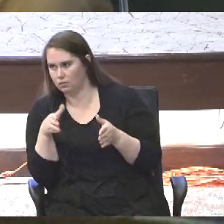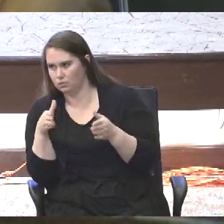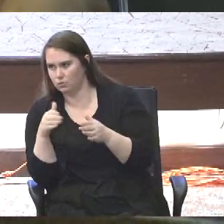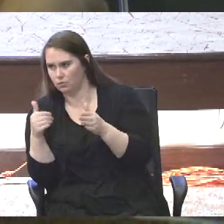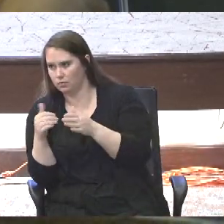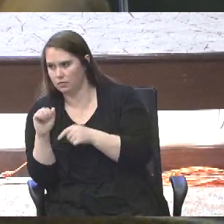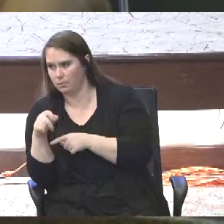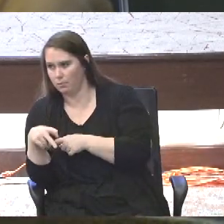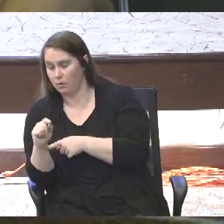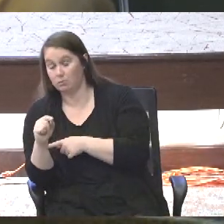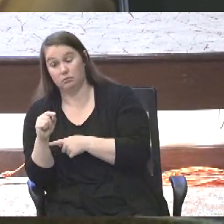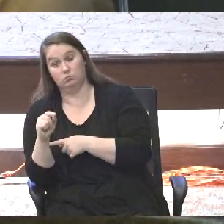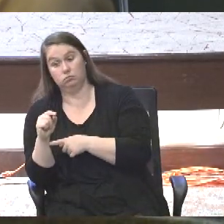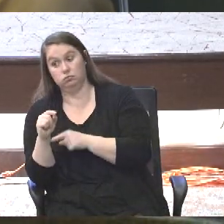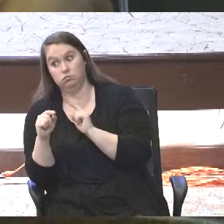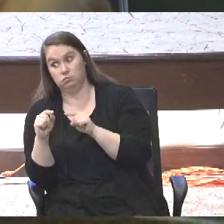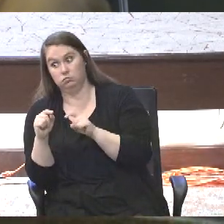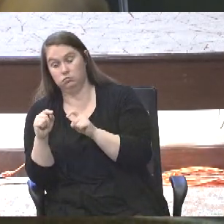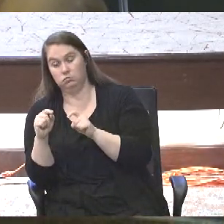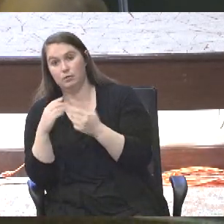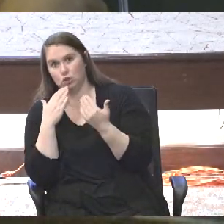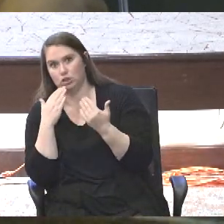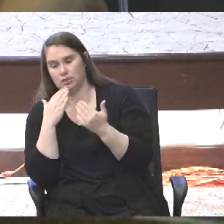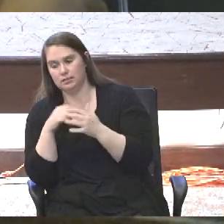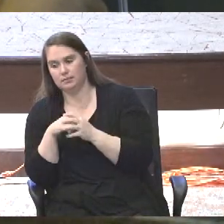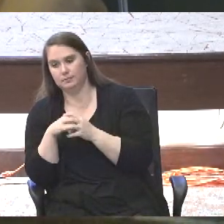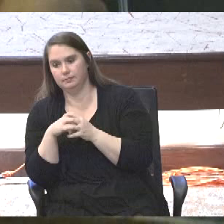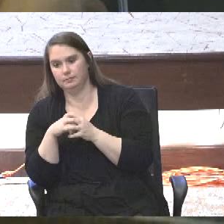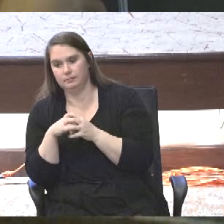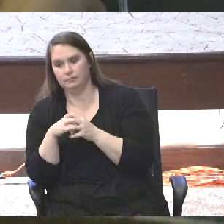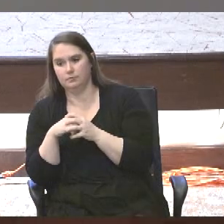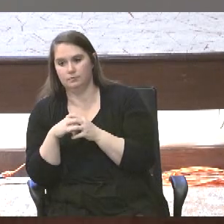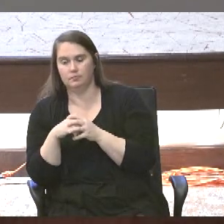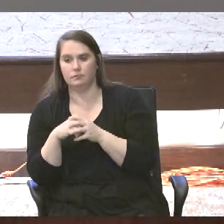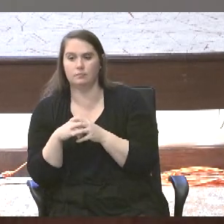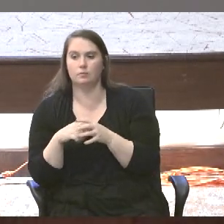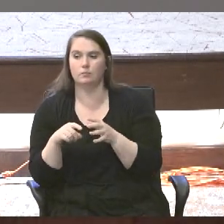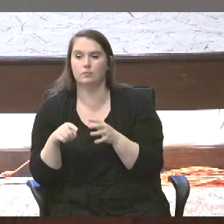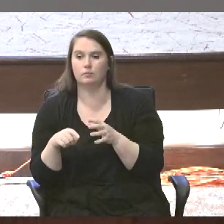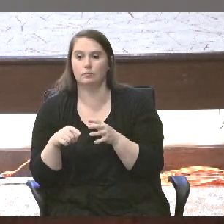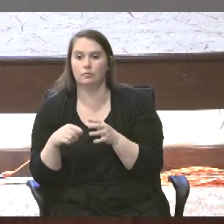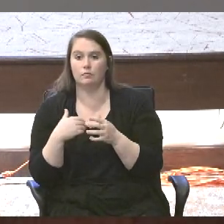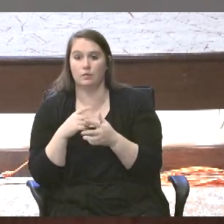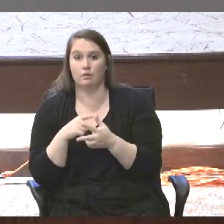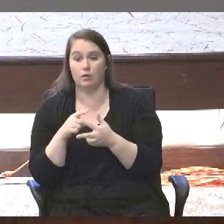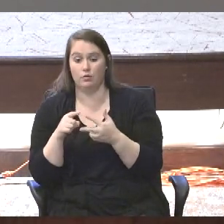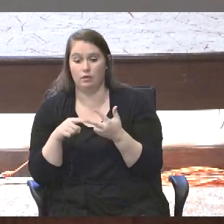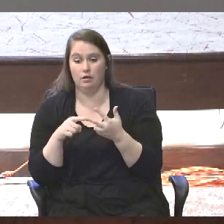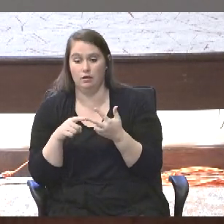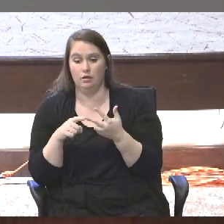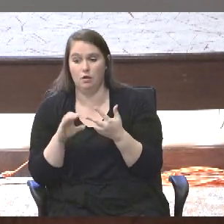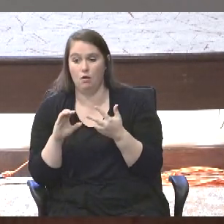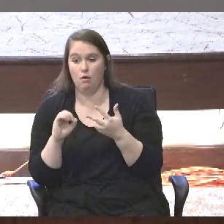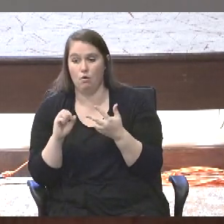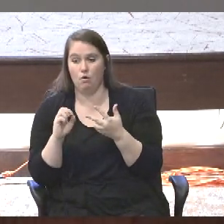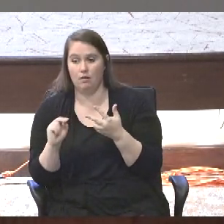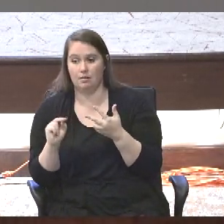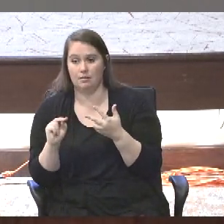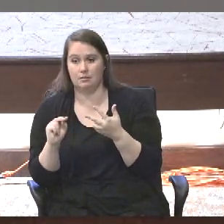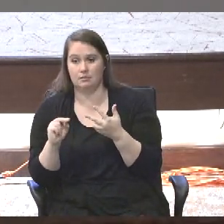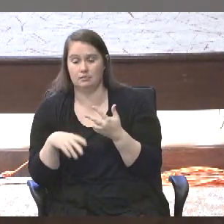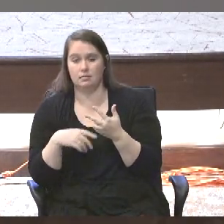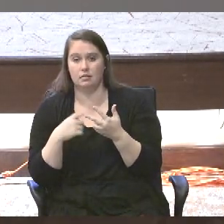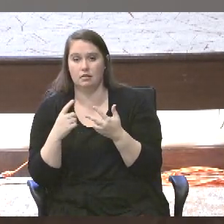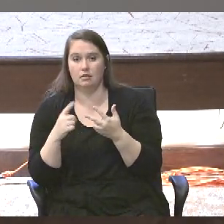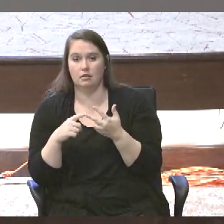appreciated. All right, you got 5 ordinances on the agenda today. I'll highlight one. It's ordinance 069, its first